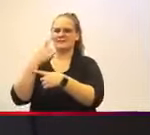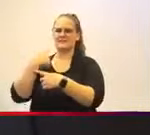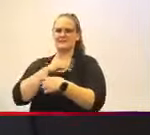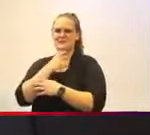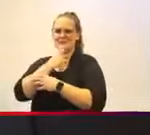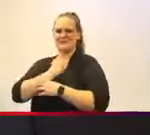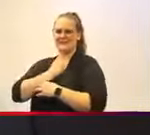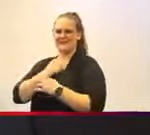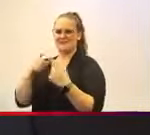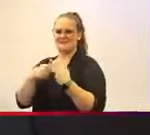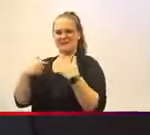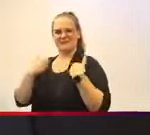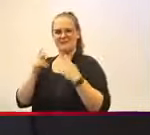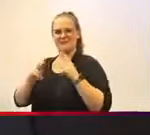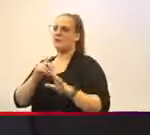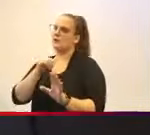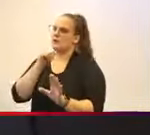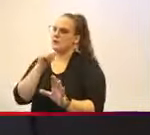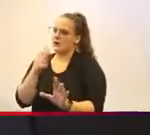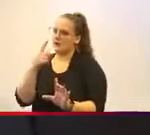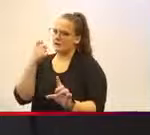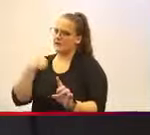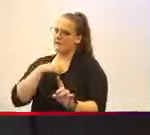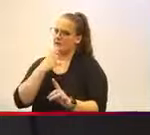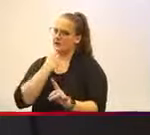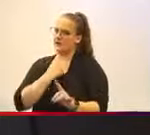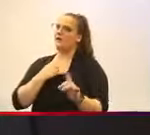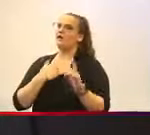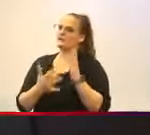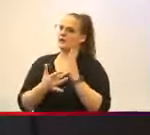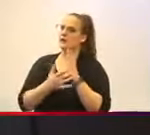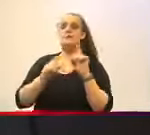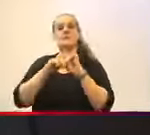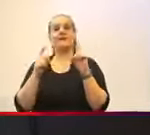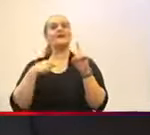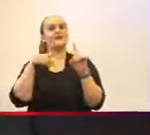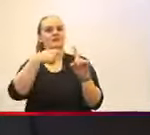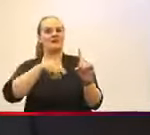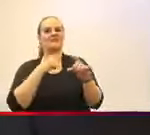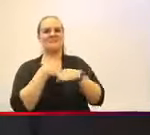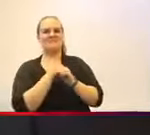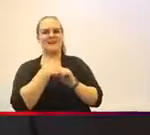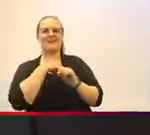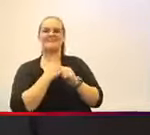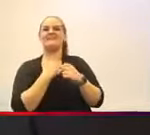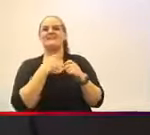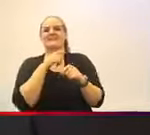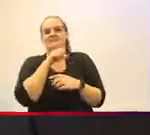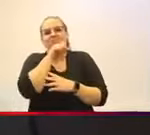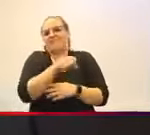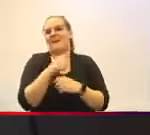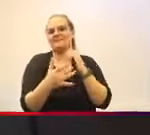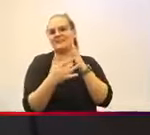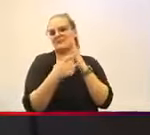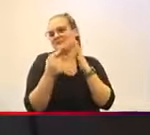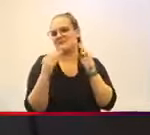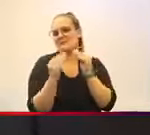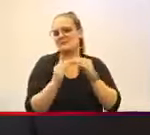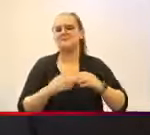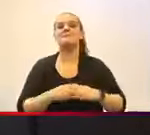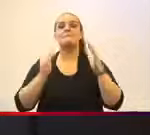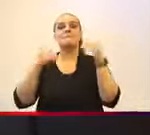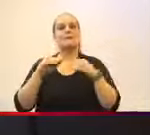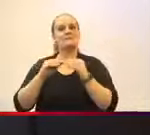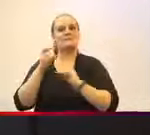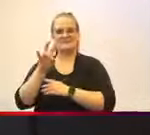love with technology, but you made us love technology just a little bit more. So thank you. Number 7, you increased your giving even